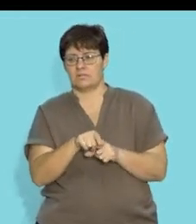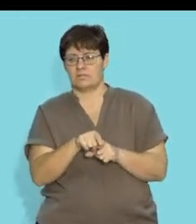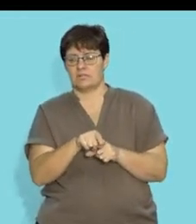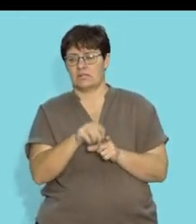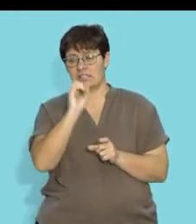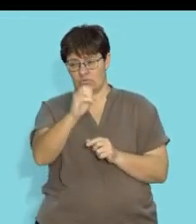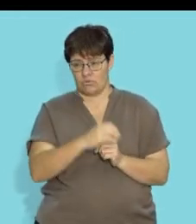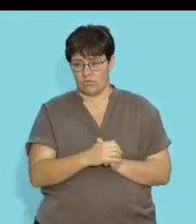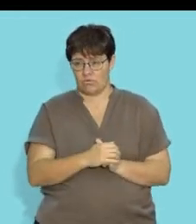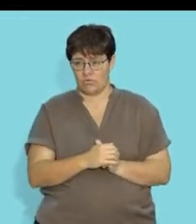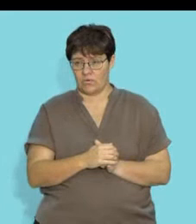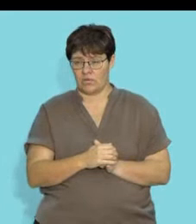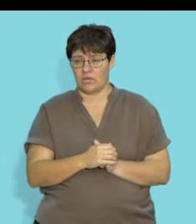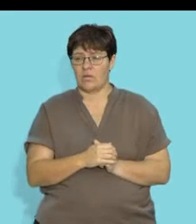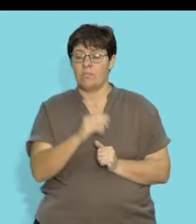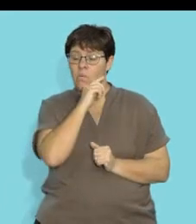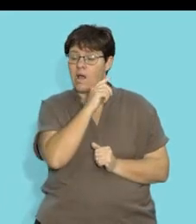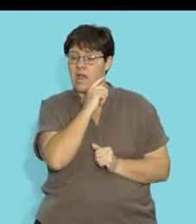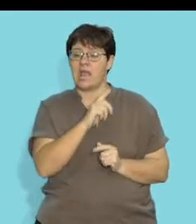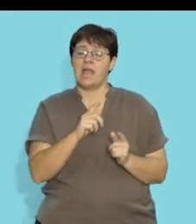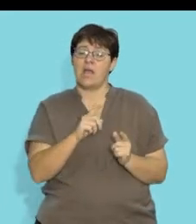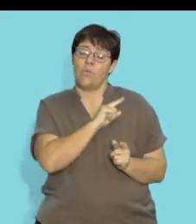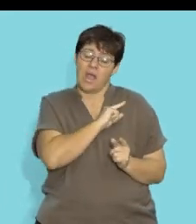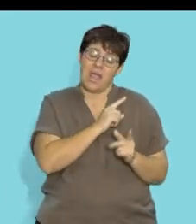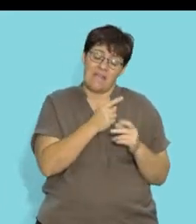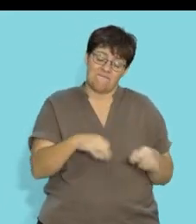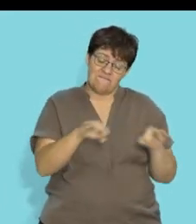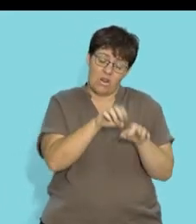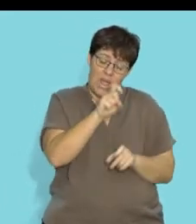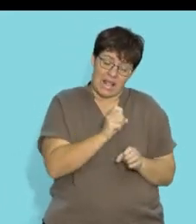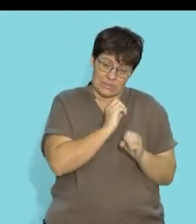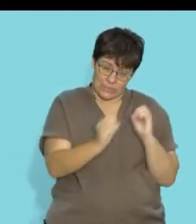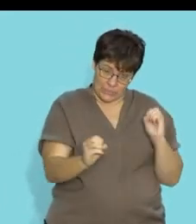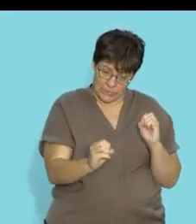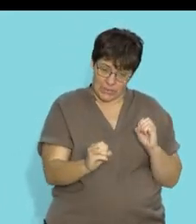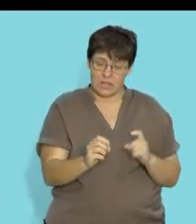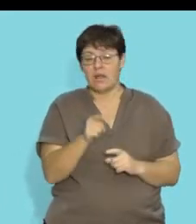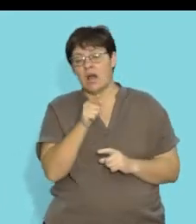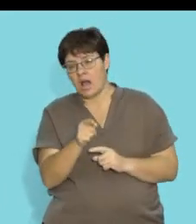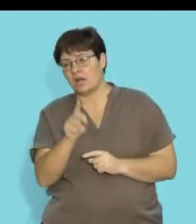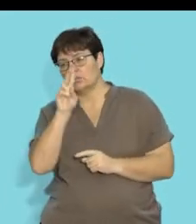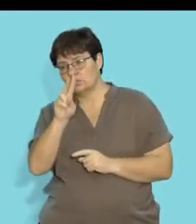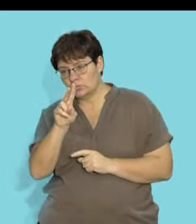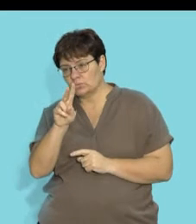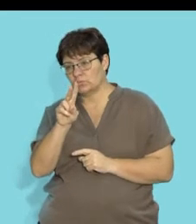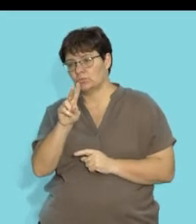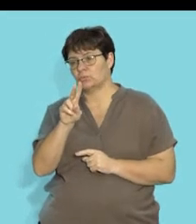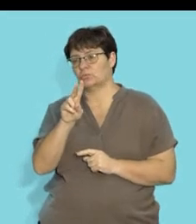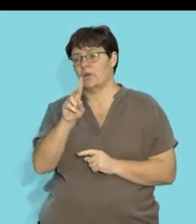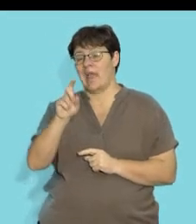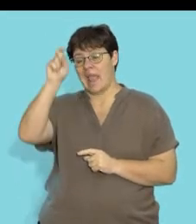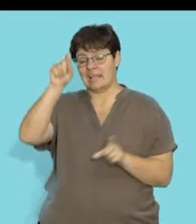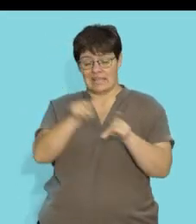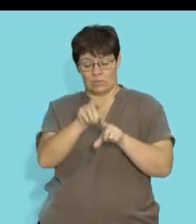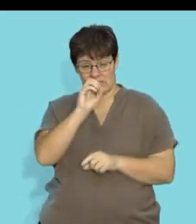can see, since there are no values for x where 2 to the exponent of x must give me 0,